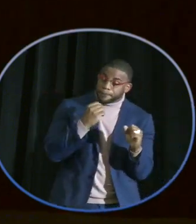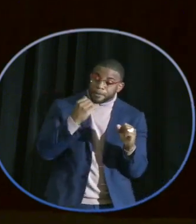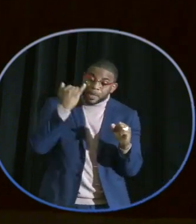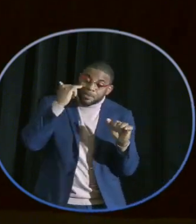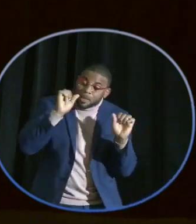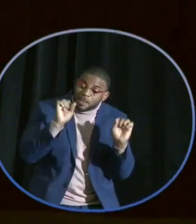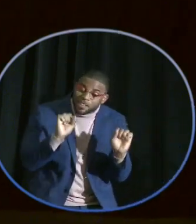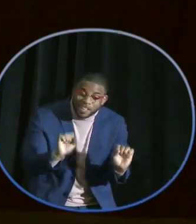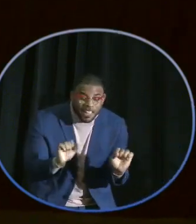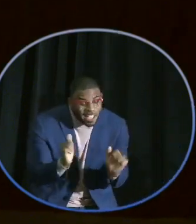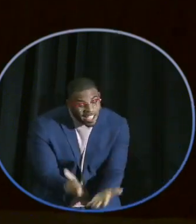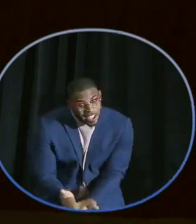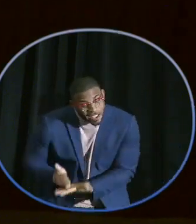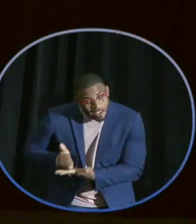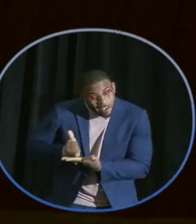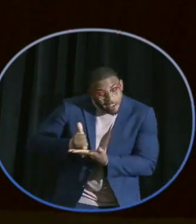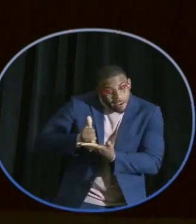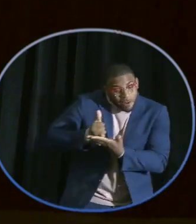vain. If I can